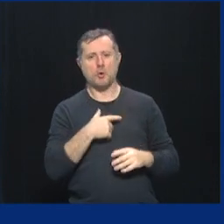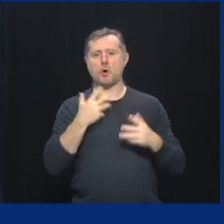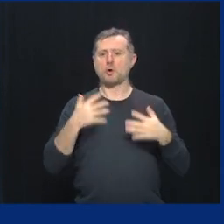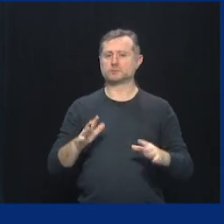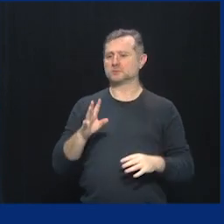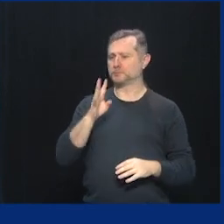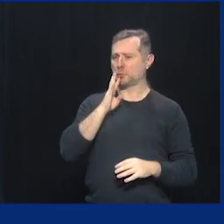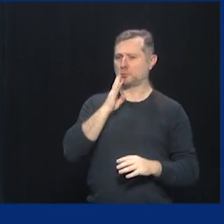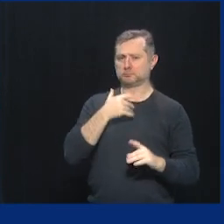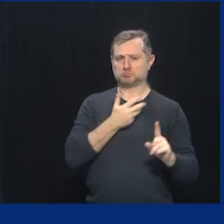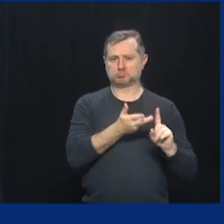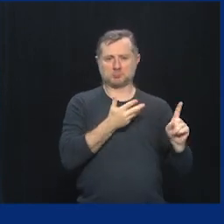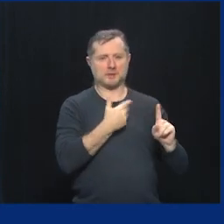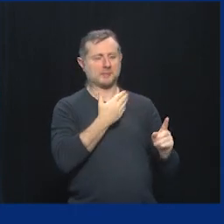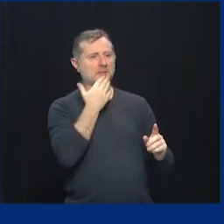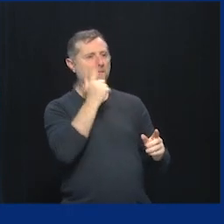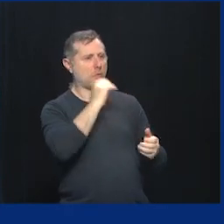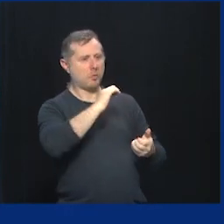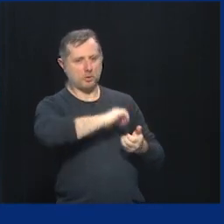partnership.